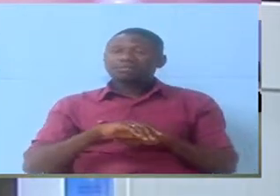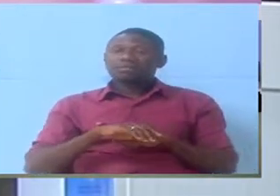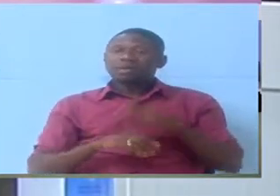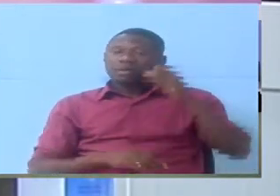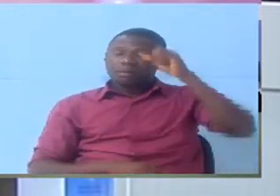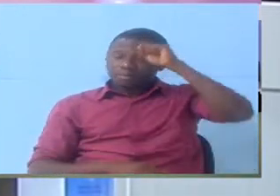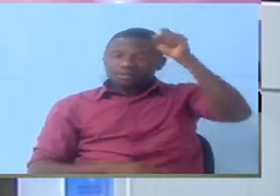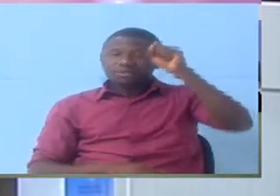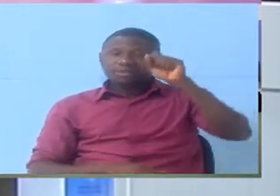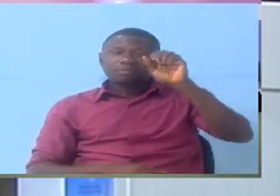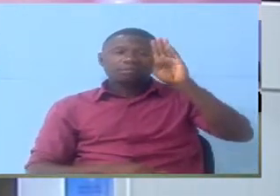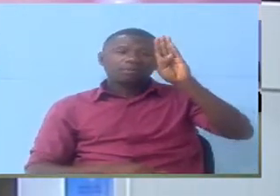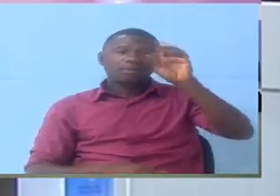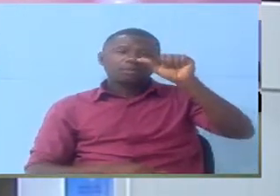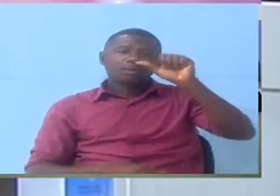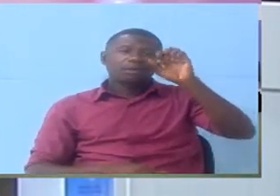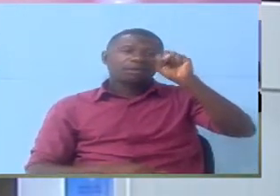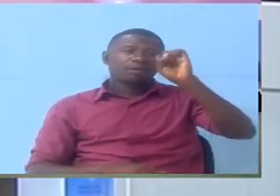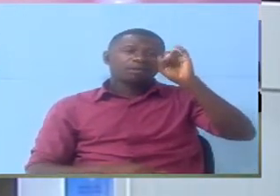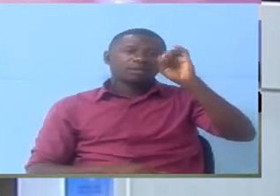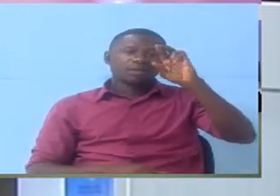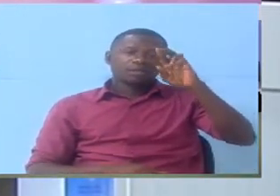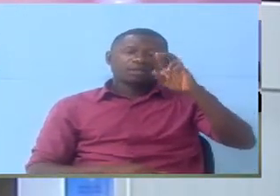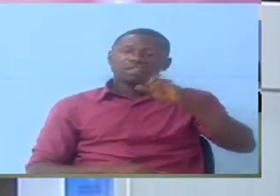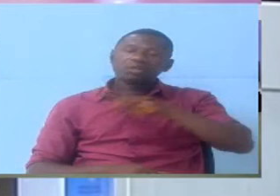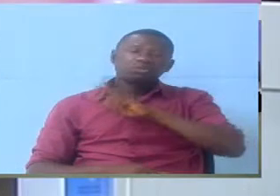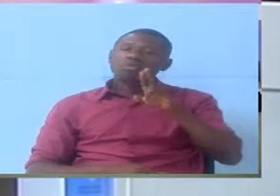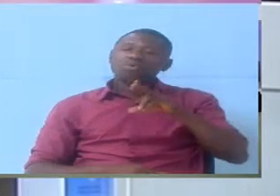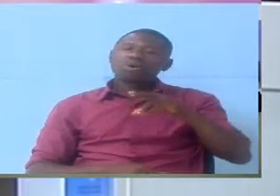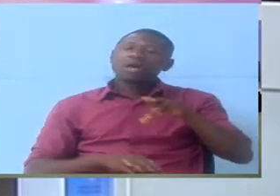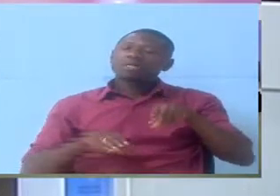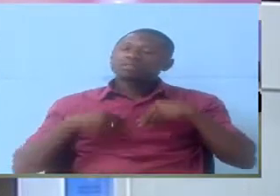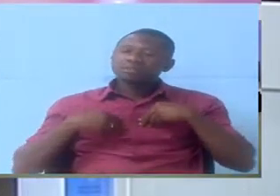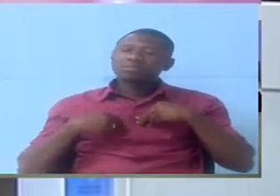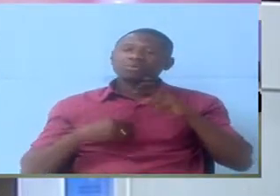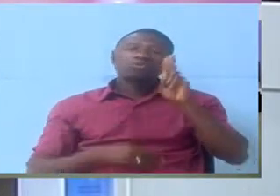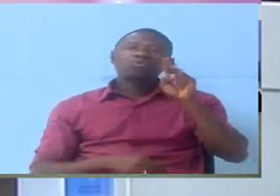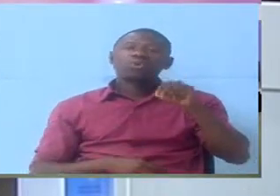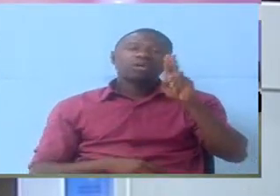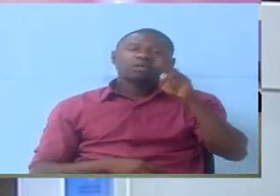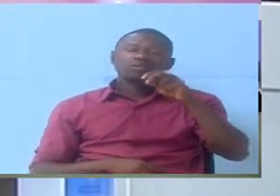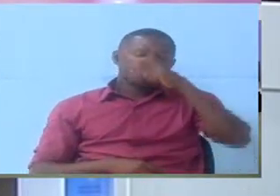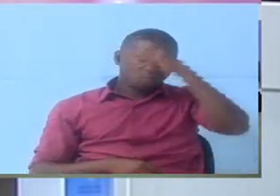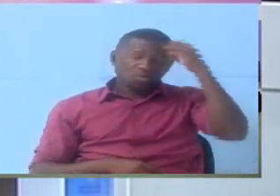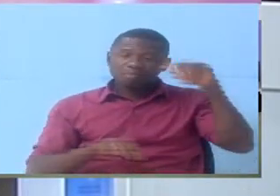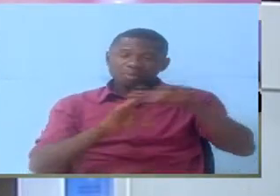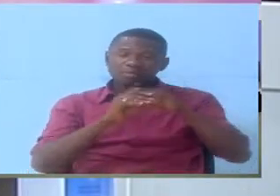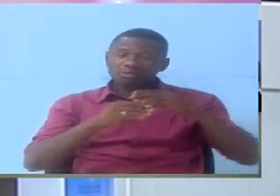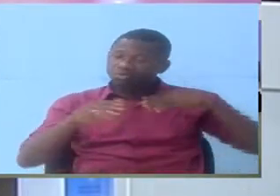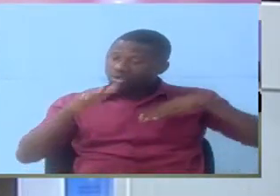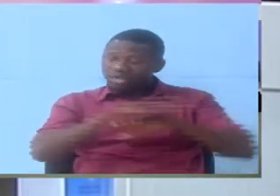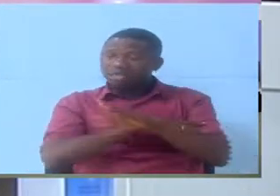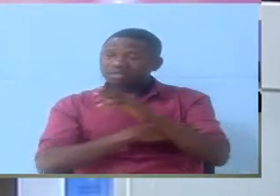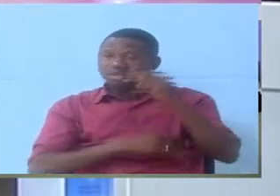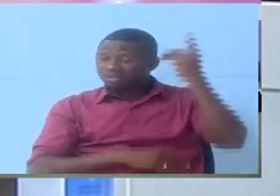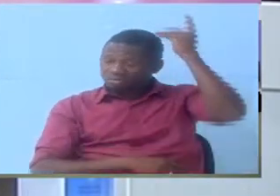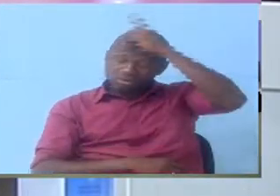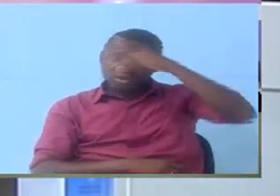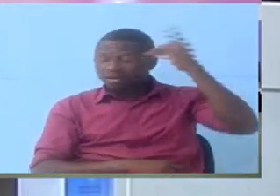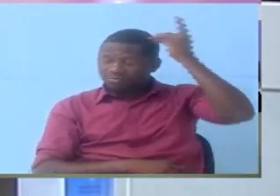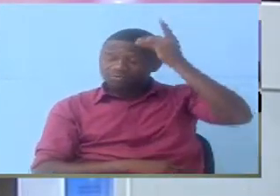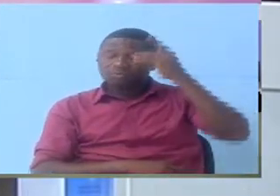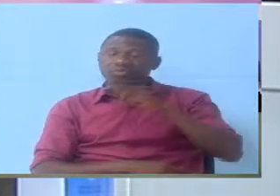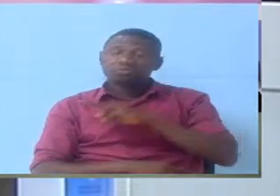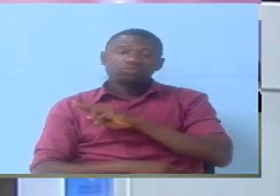has vowed that no UN staff will ever enter. That President Bashir ni la hido le tako. UN la doku la te dun